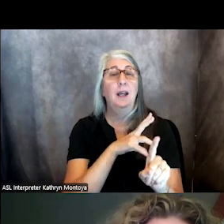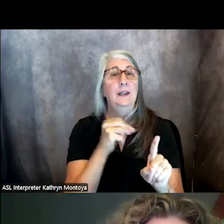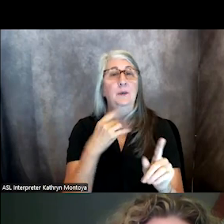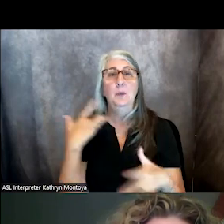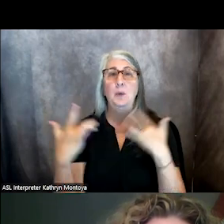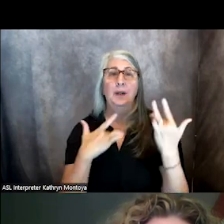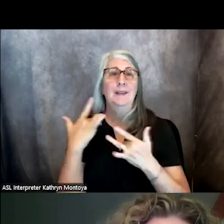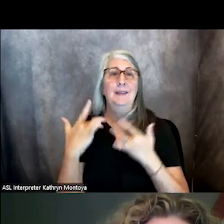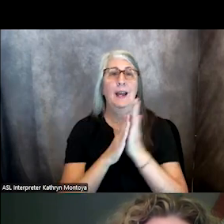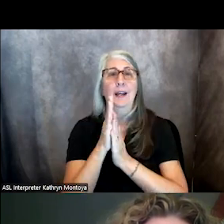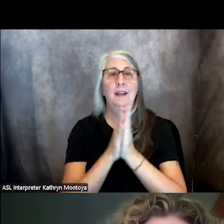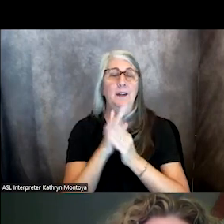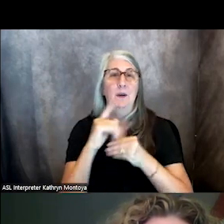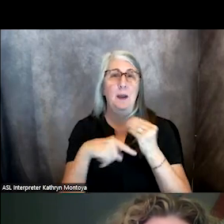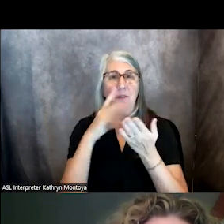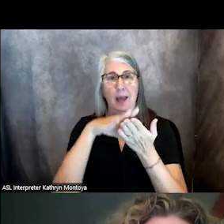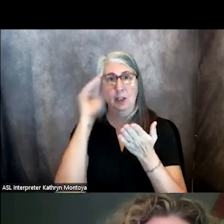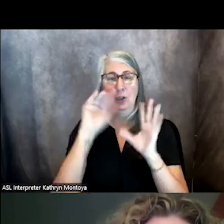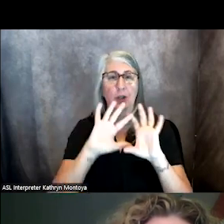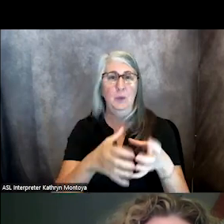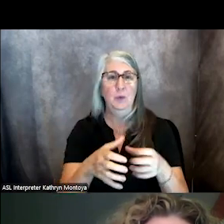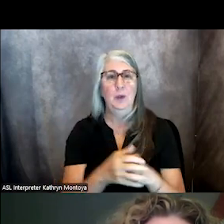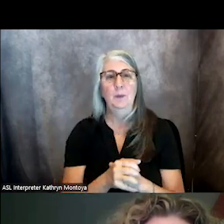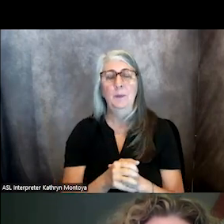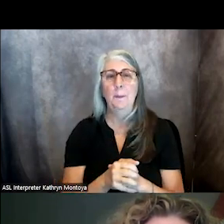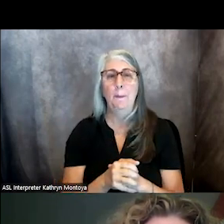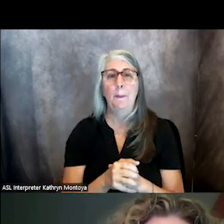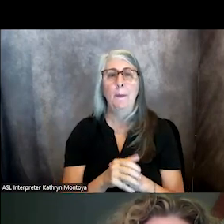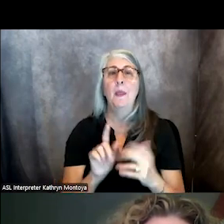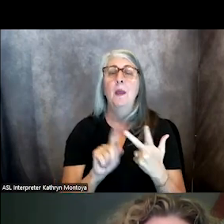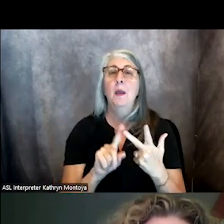about that learning collaborative. Here is where we need your